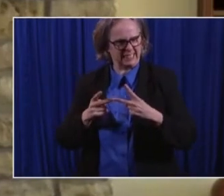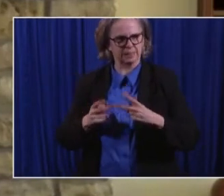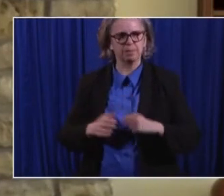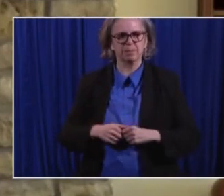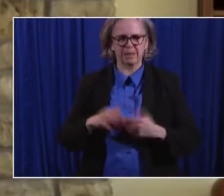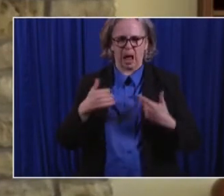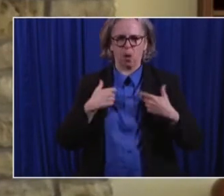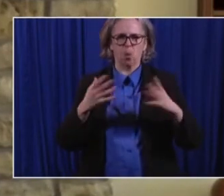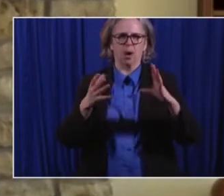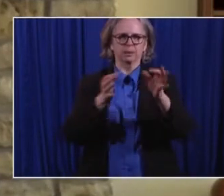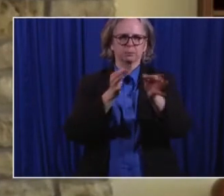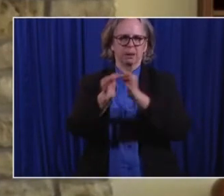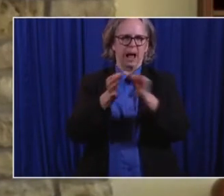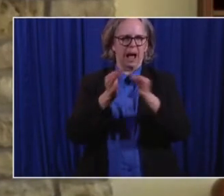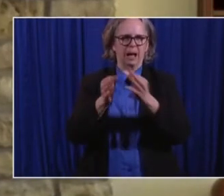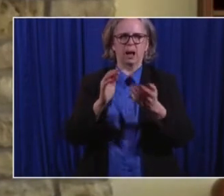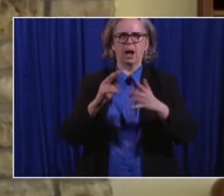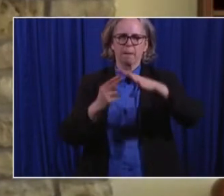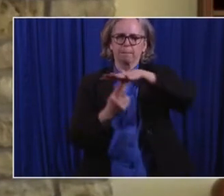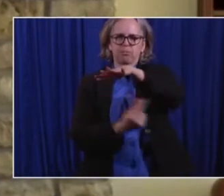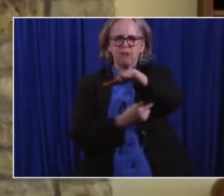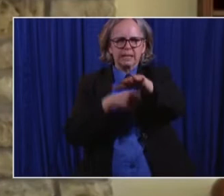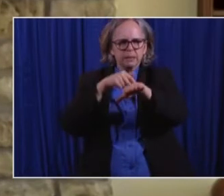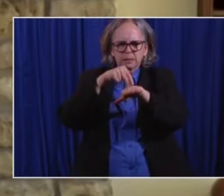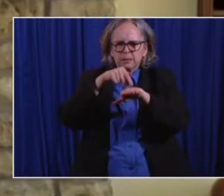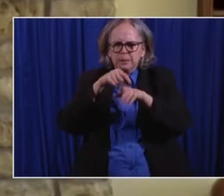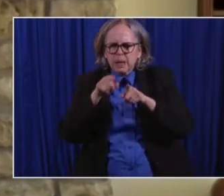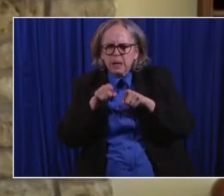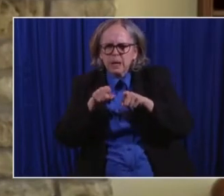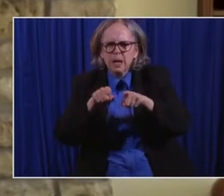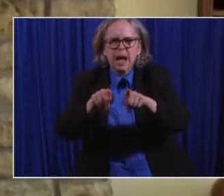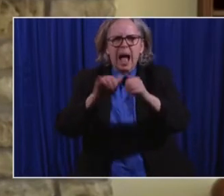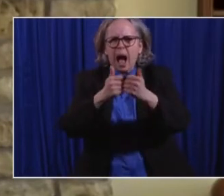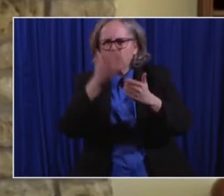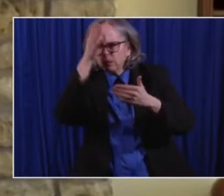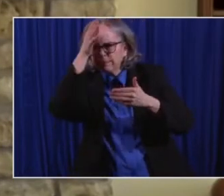start talking about some of the new